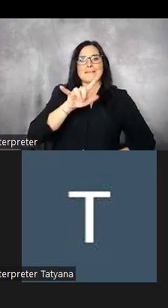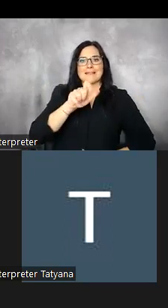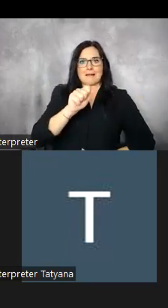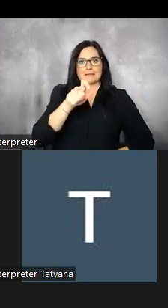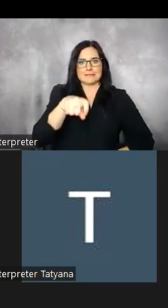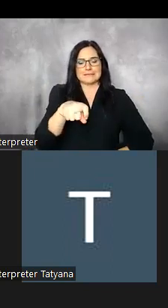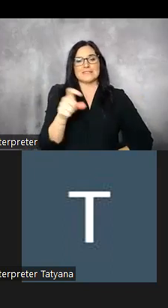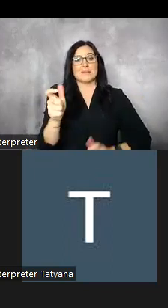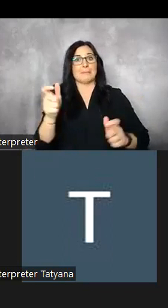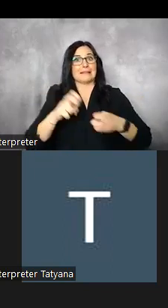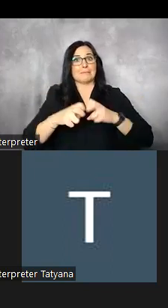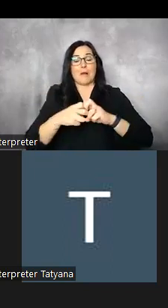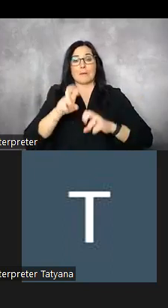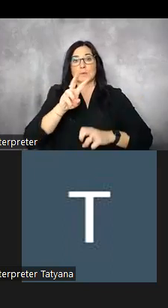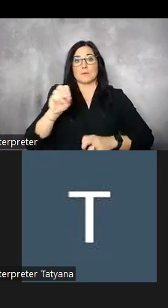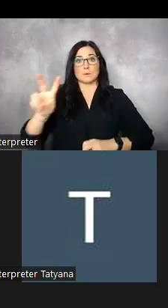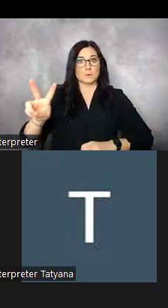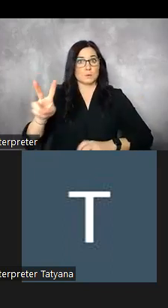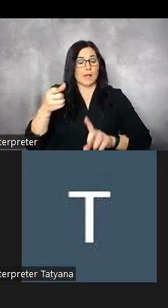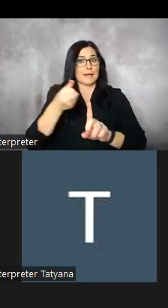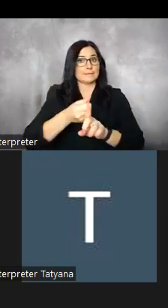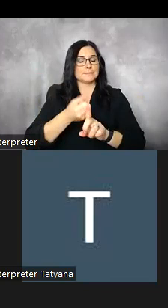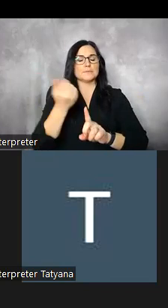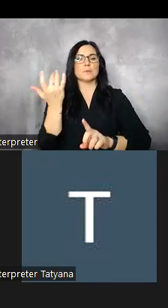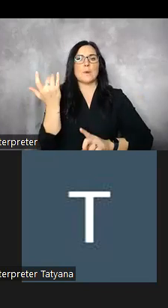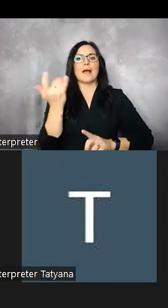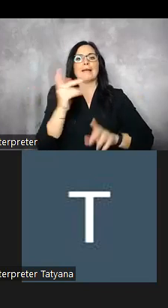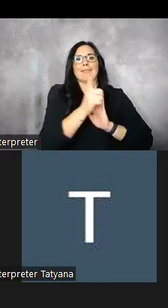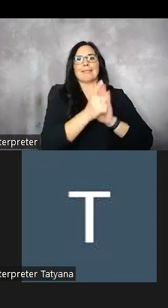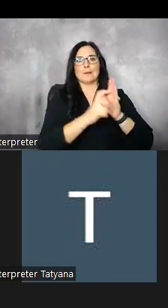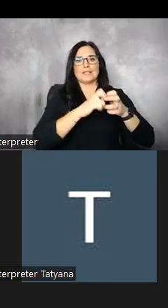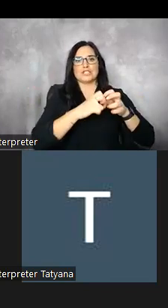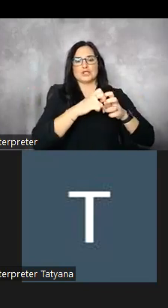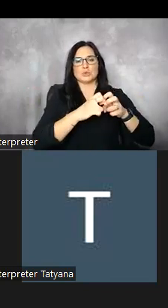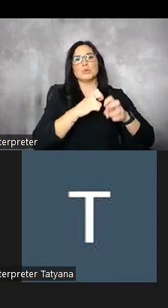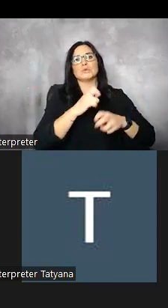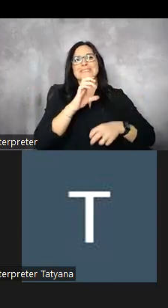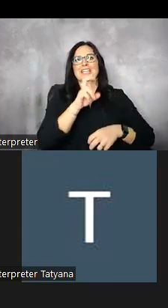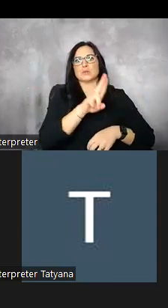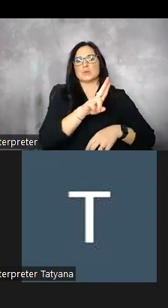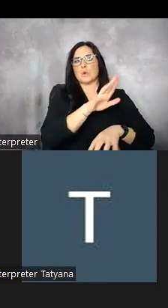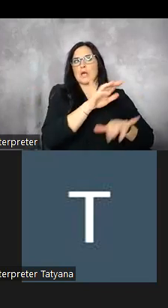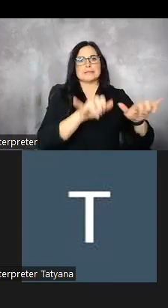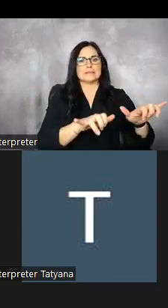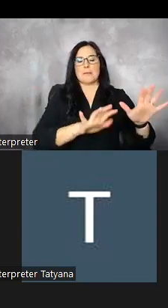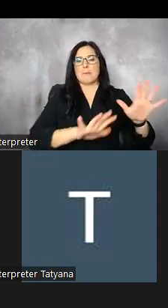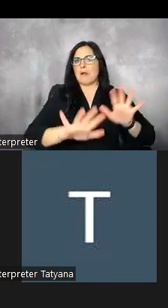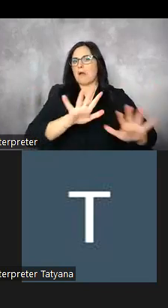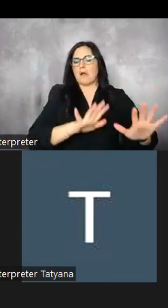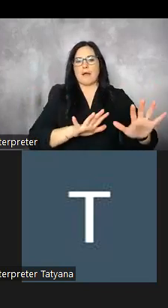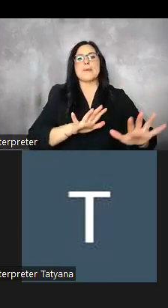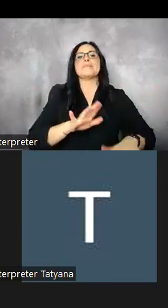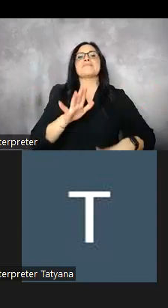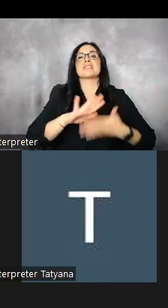large problem in 2002. It was in response to some legal issues that were happening within the CSUs, and the CCCs became